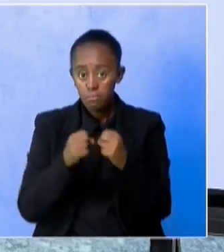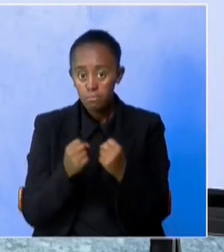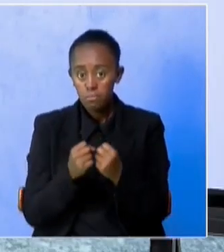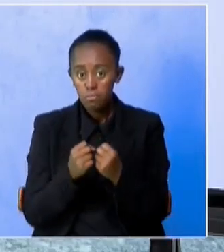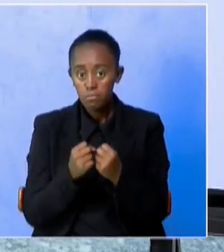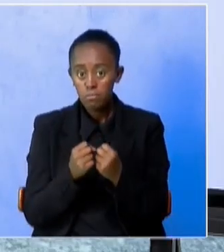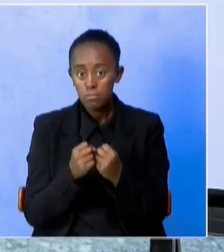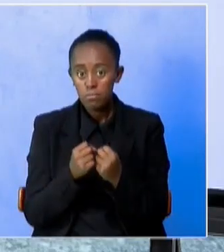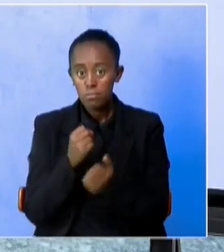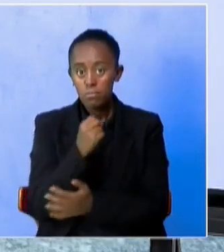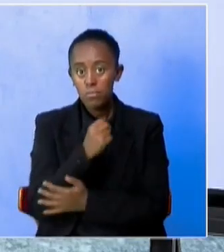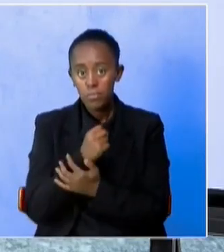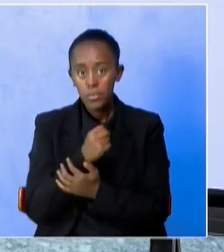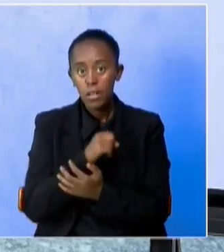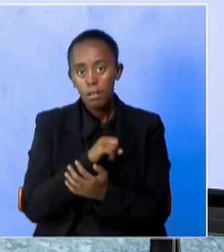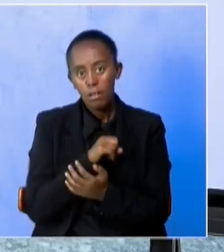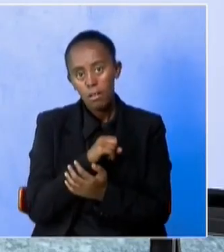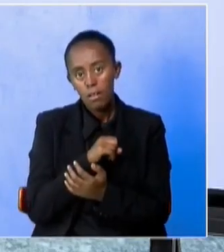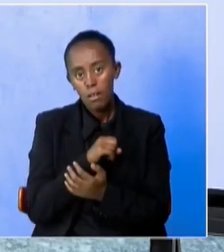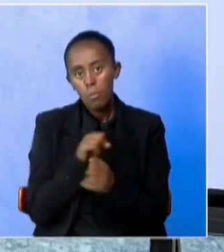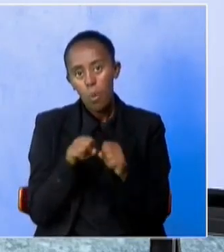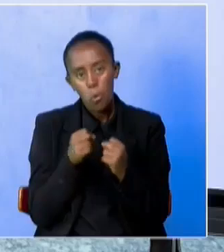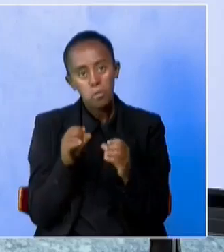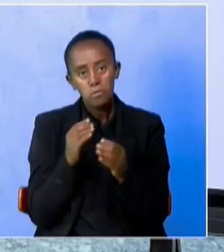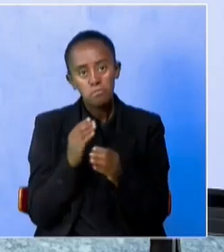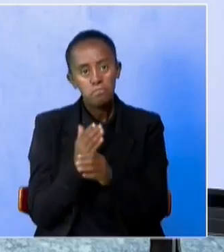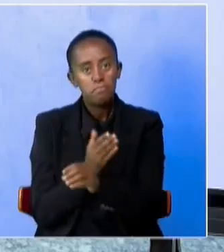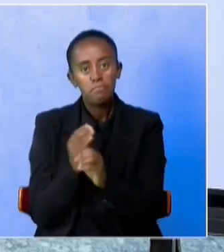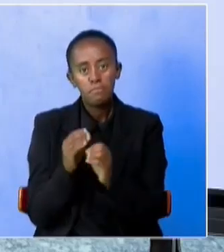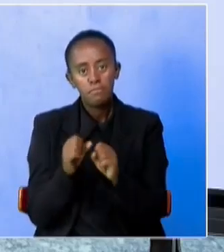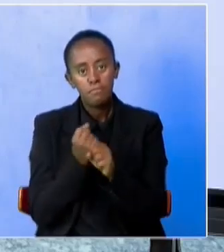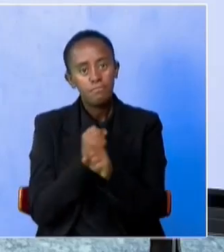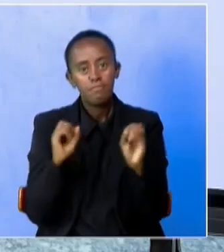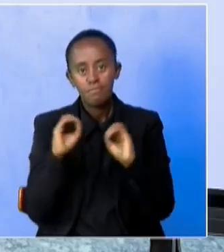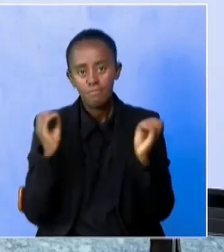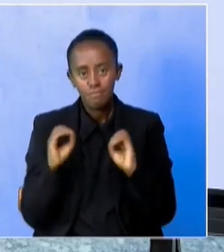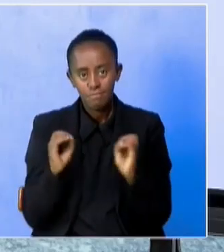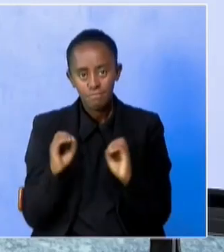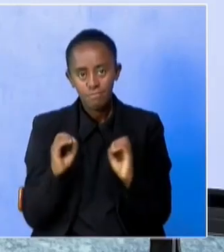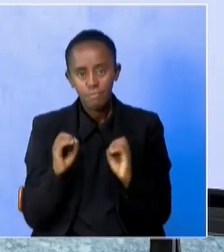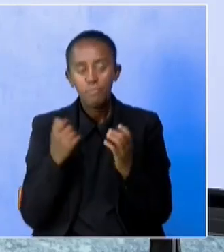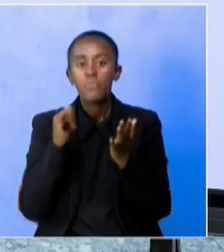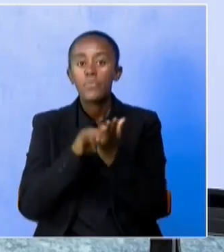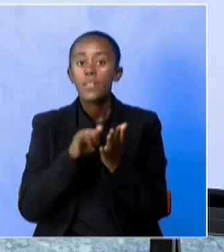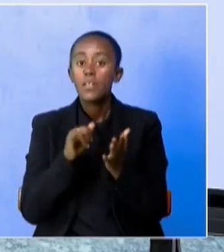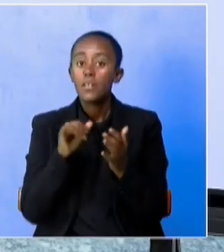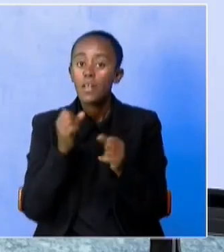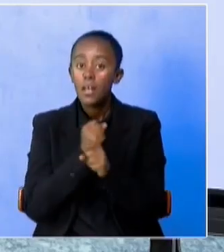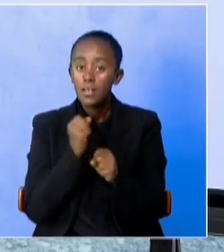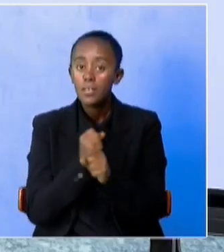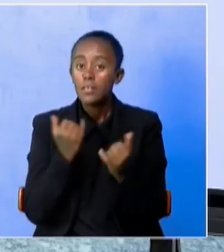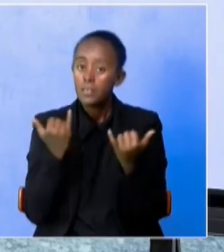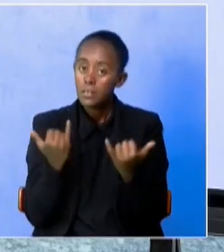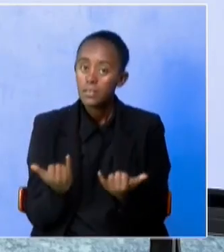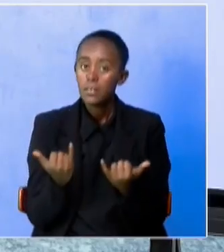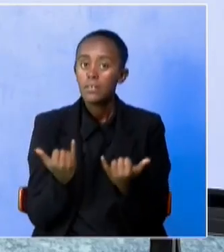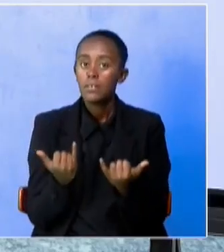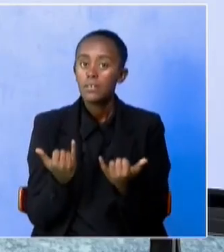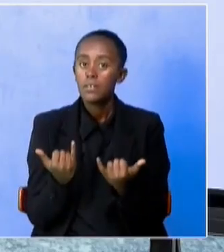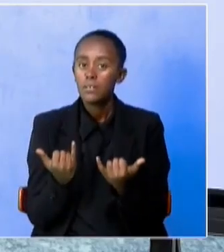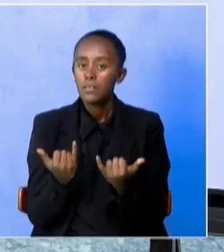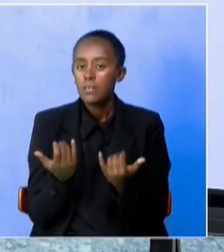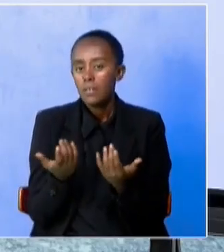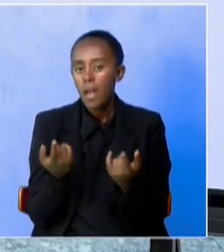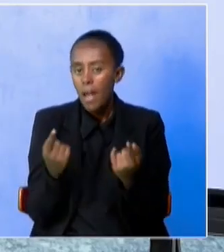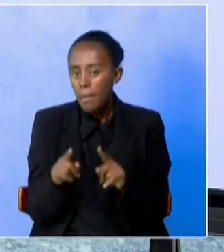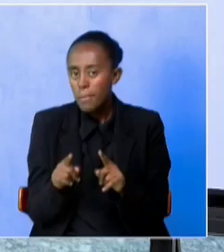broken. So that is what it's showing us, that the action is still, even though it happened, the action happened, the